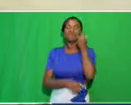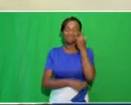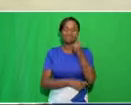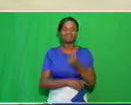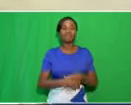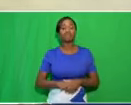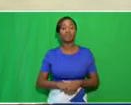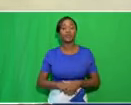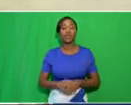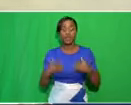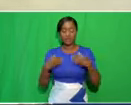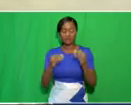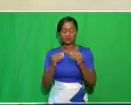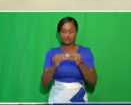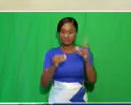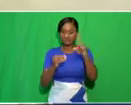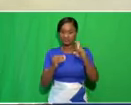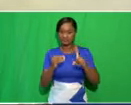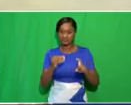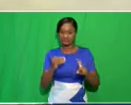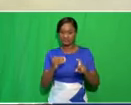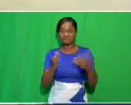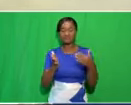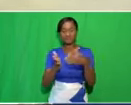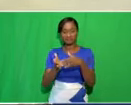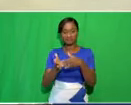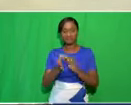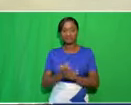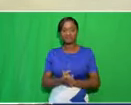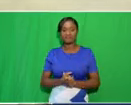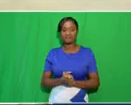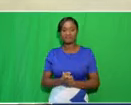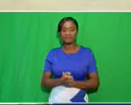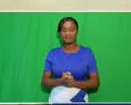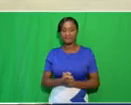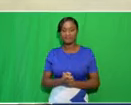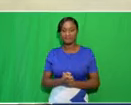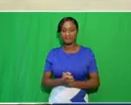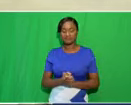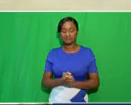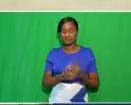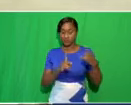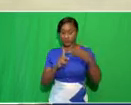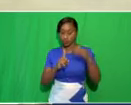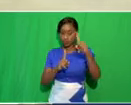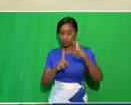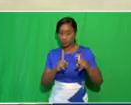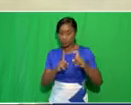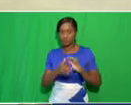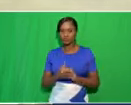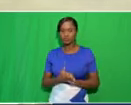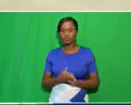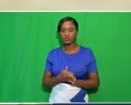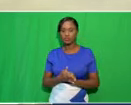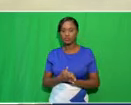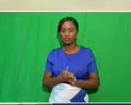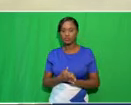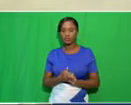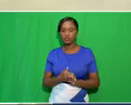Yeah. So we do have some more questions again. It's a Zoom question. What